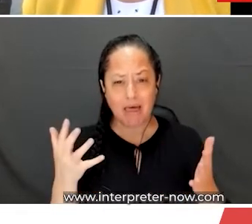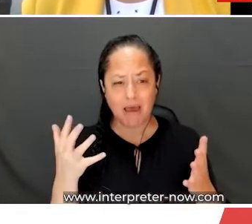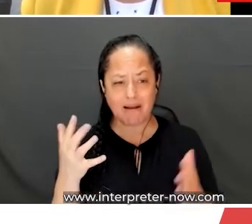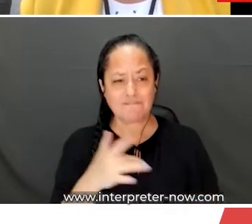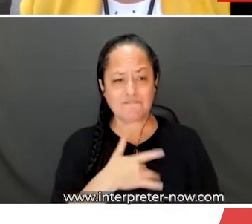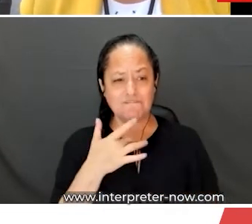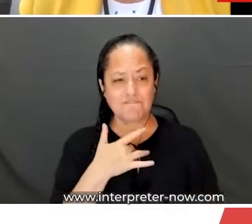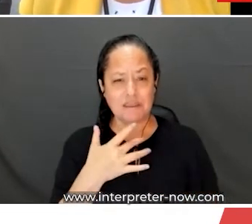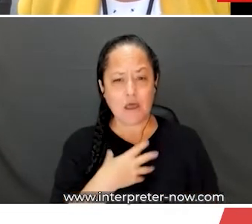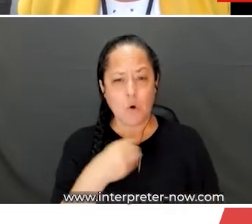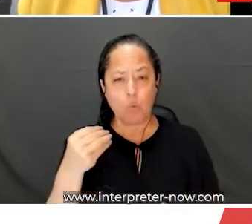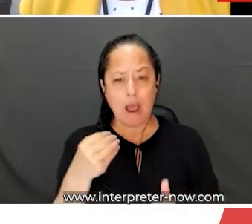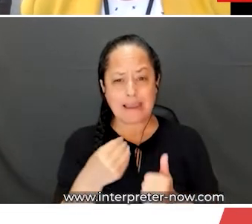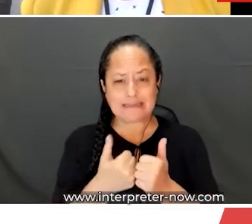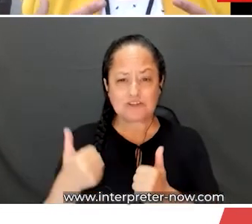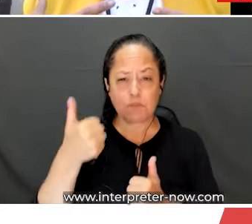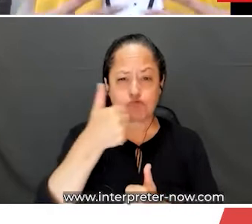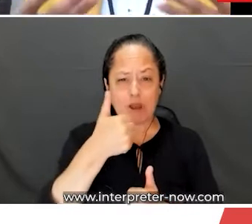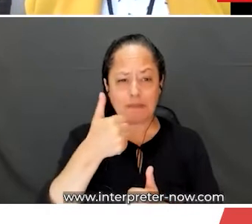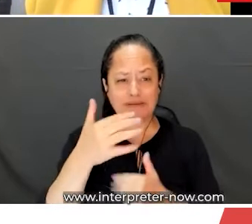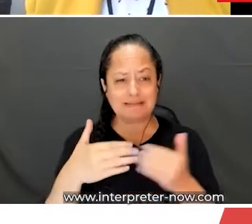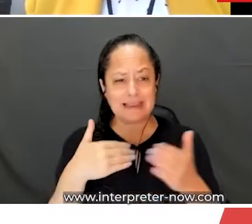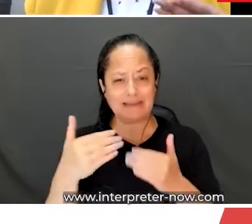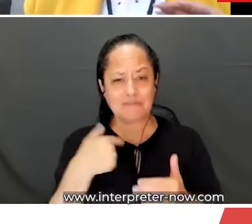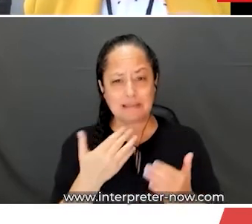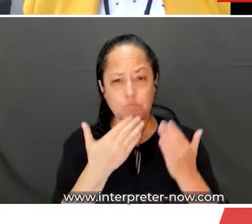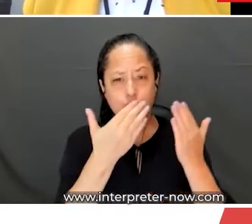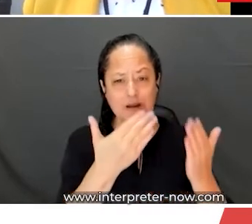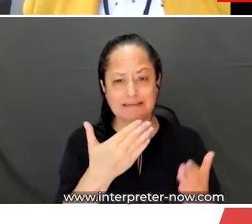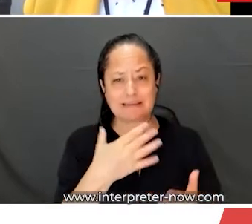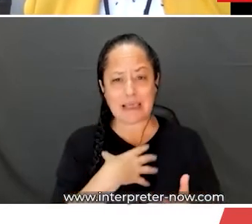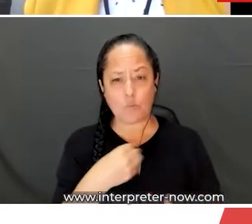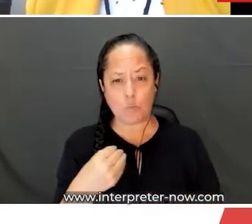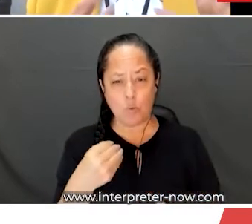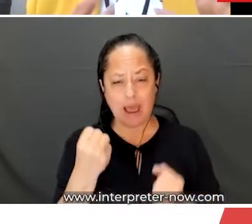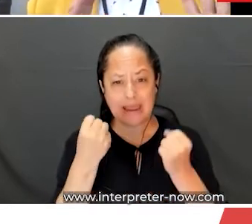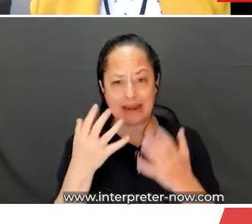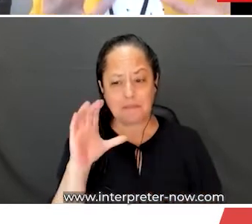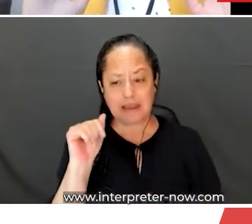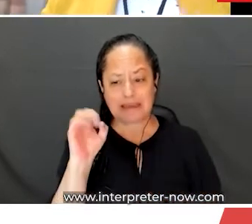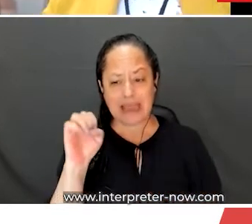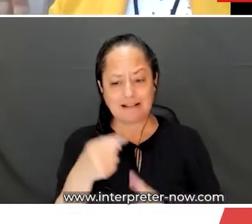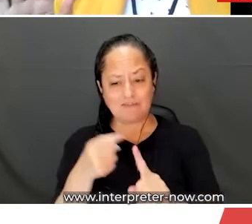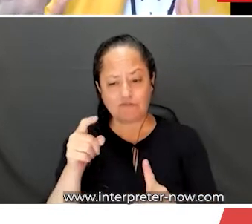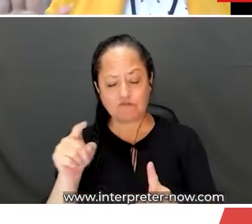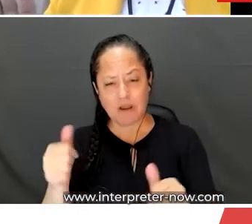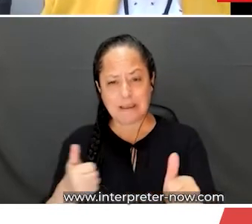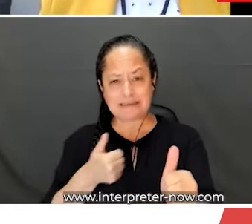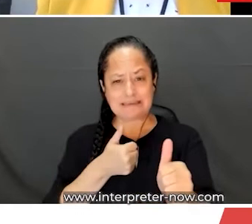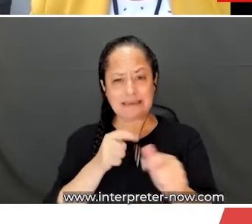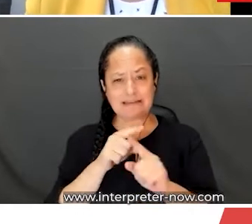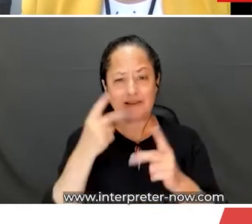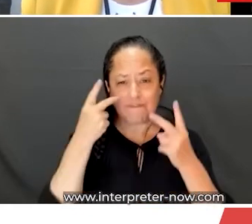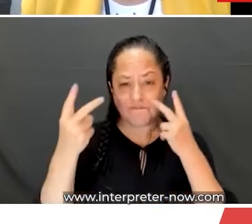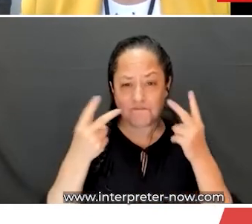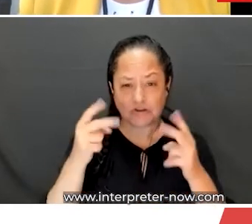a lot of white supremacy, even though we present white in many cases from a distance or from just visually,